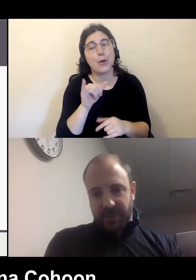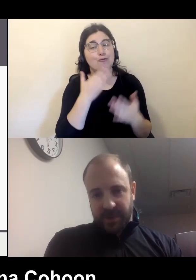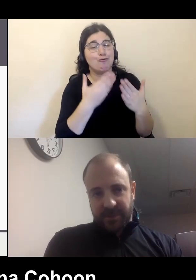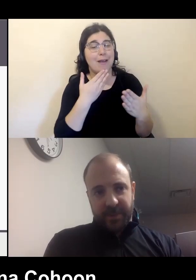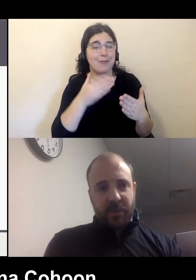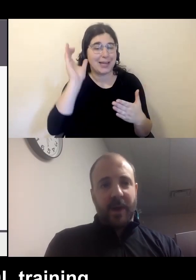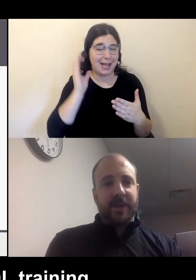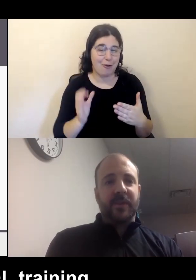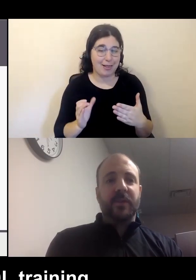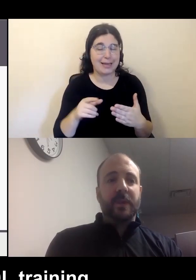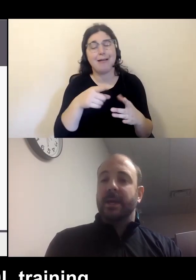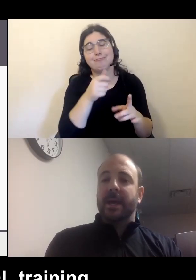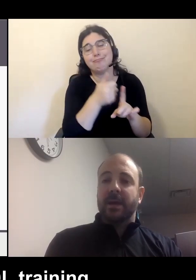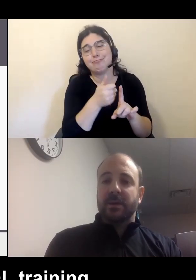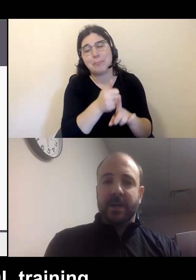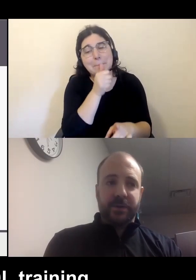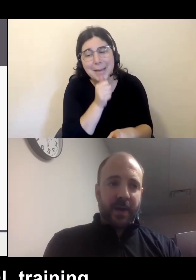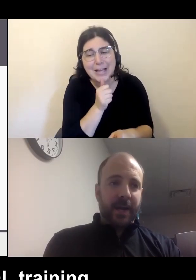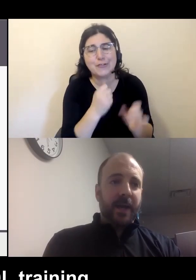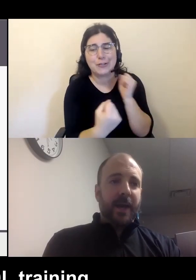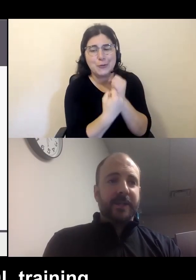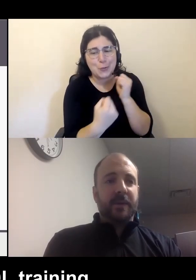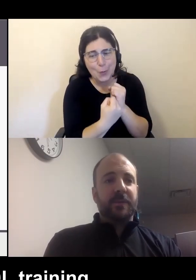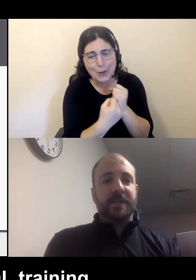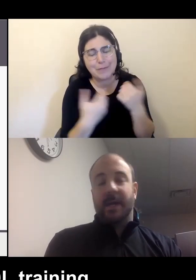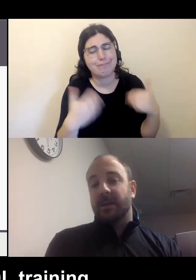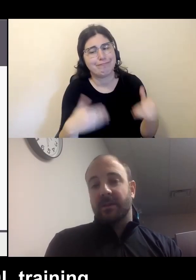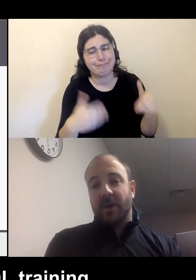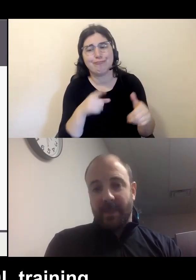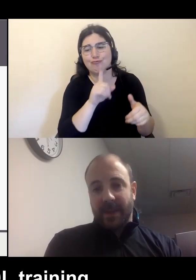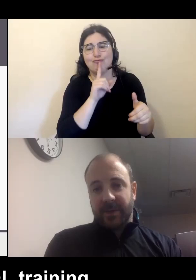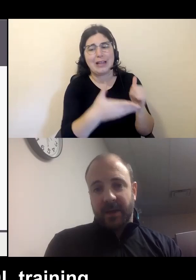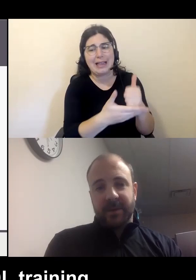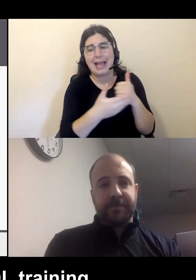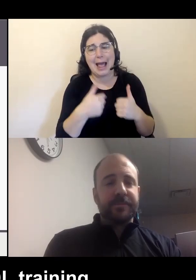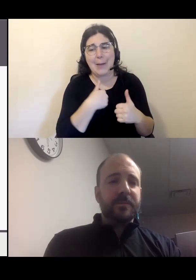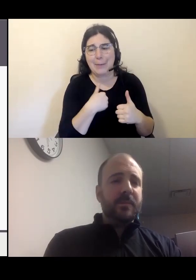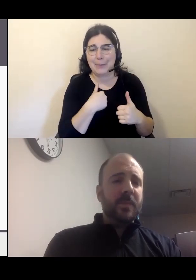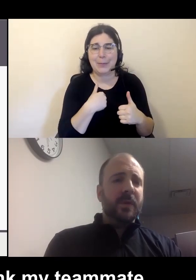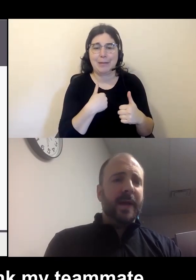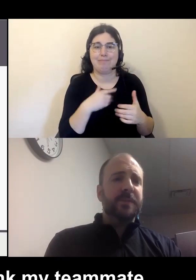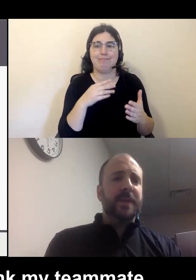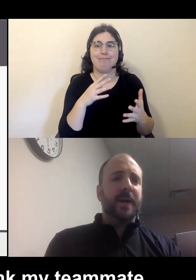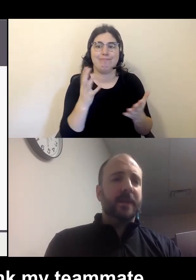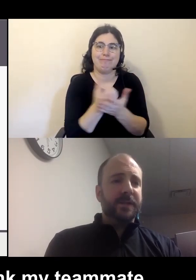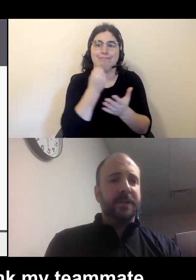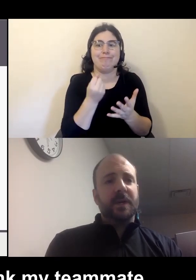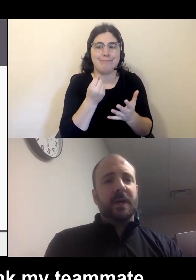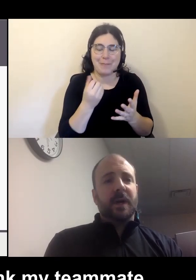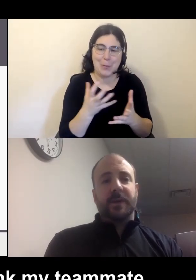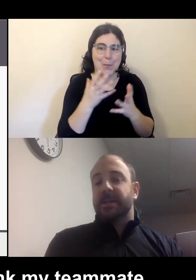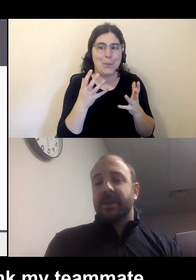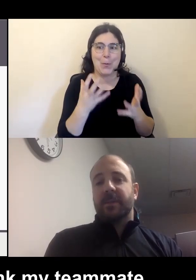and resourceful throughout accessibility and UDL training and has helped me to get the very best out of it. Last but not